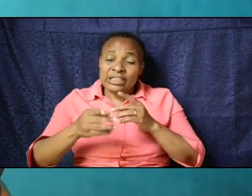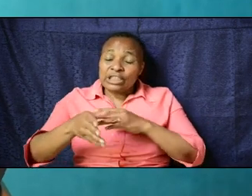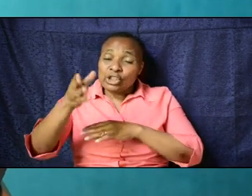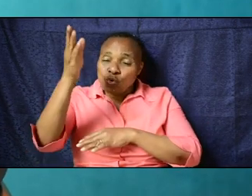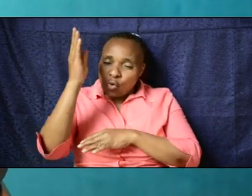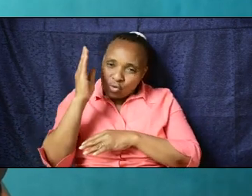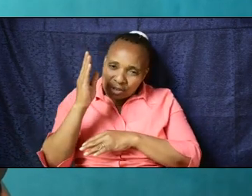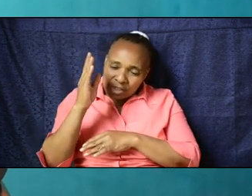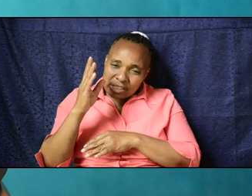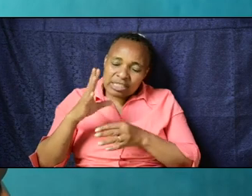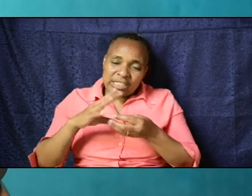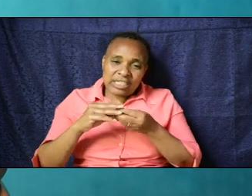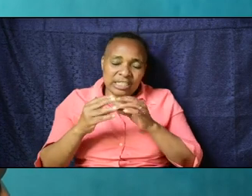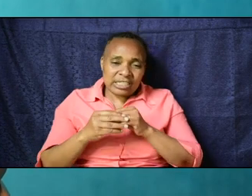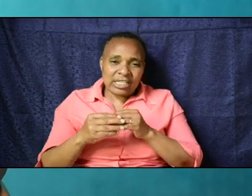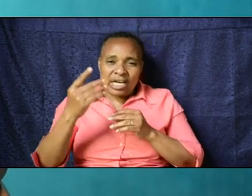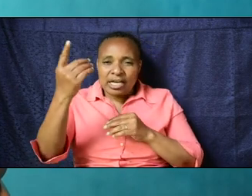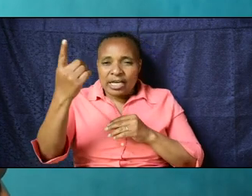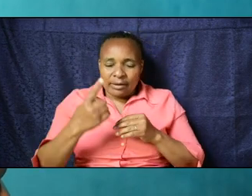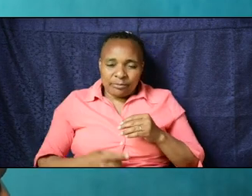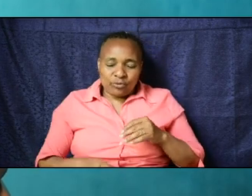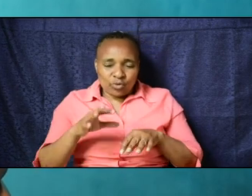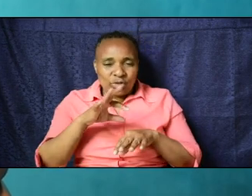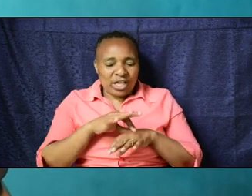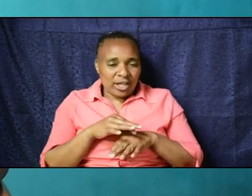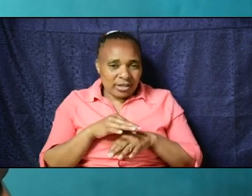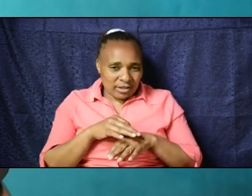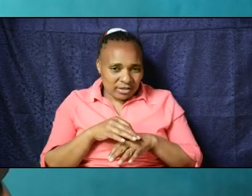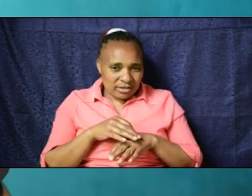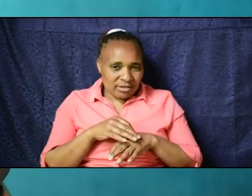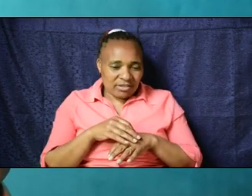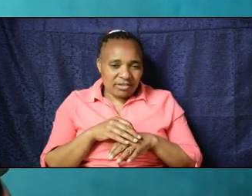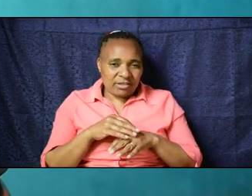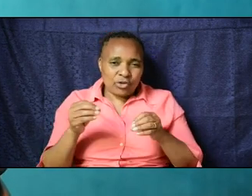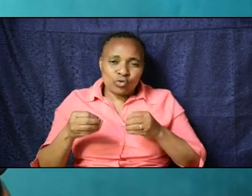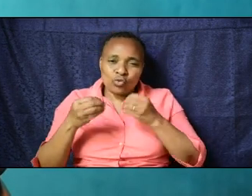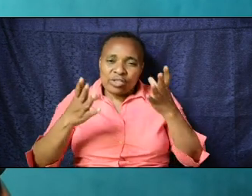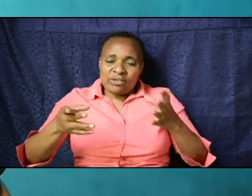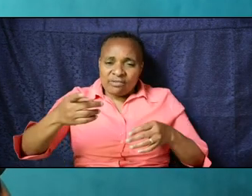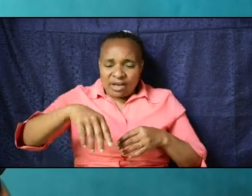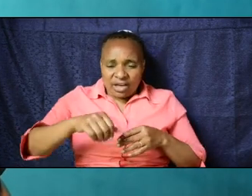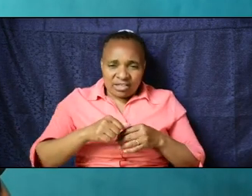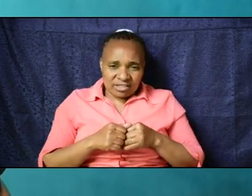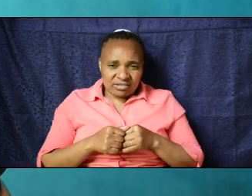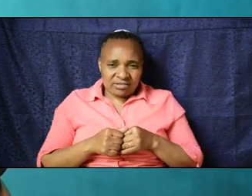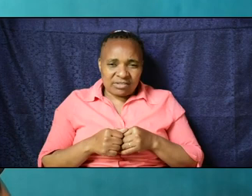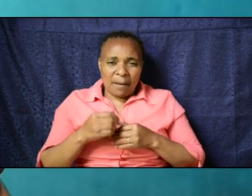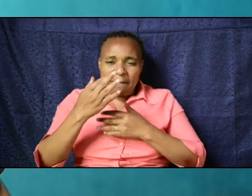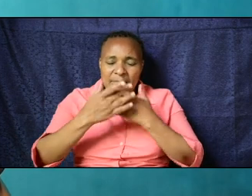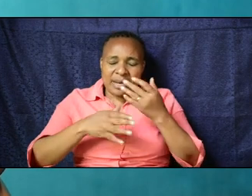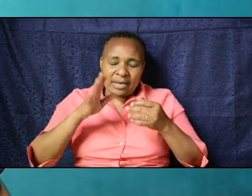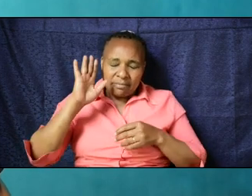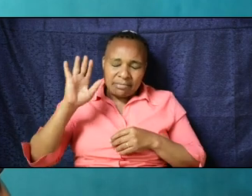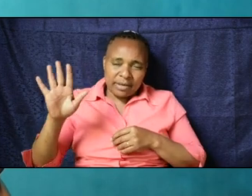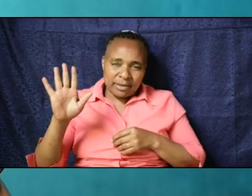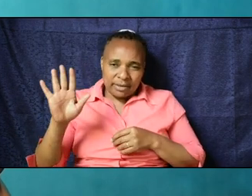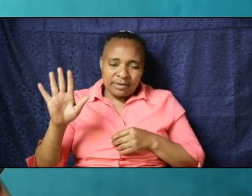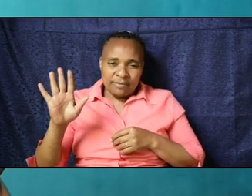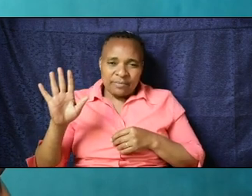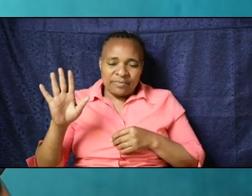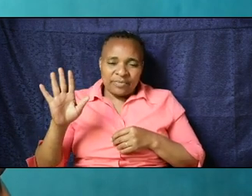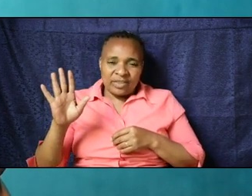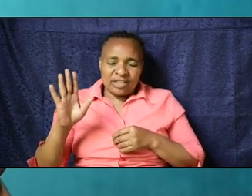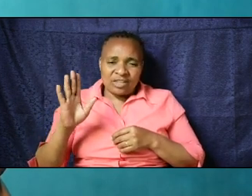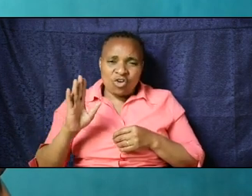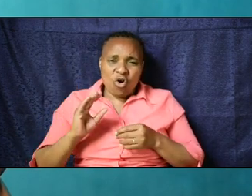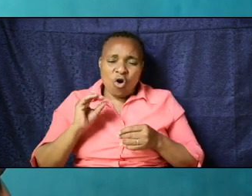creator. He came down to earth to give us his blood because